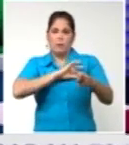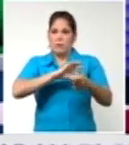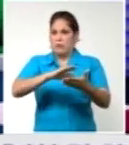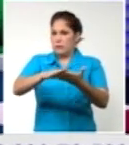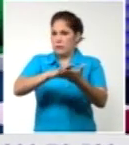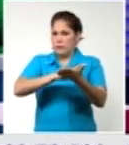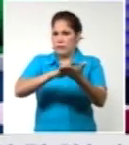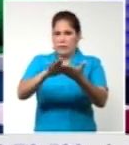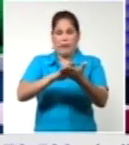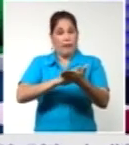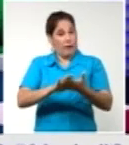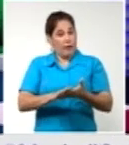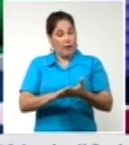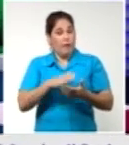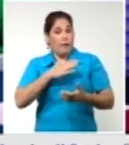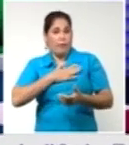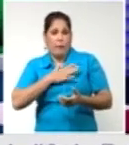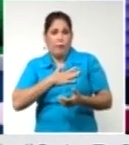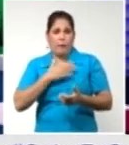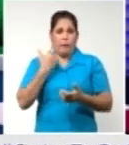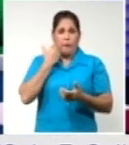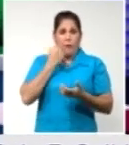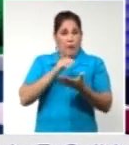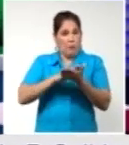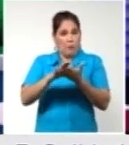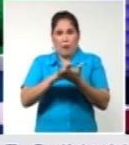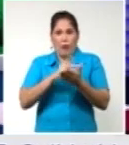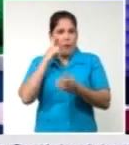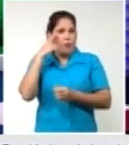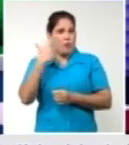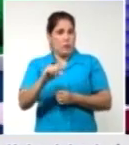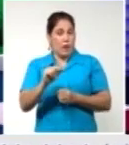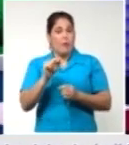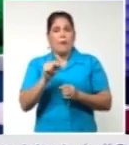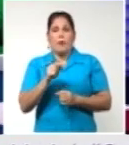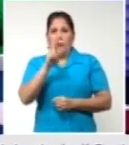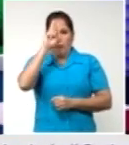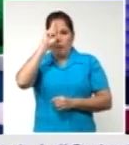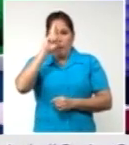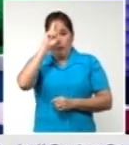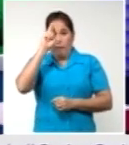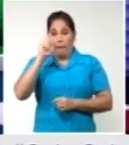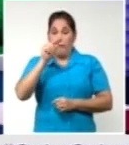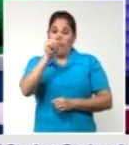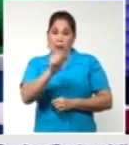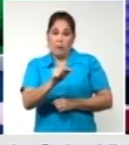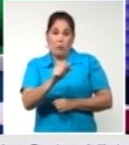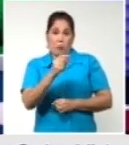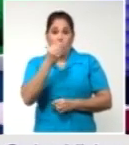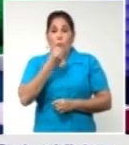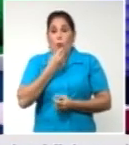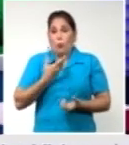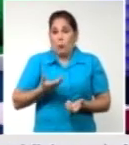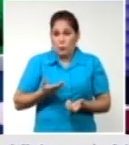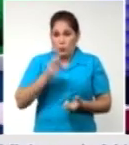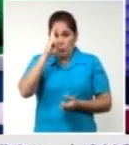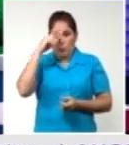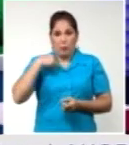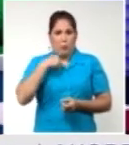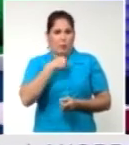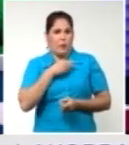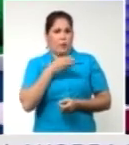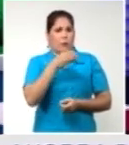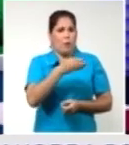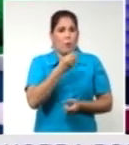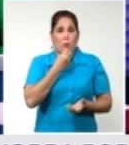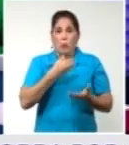yesterday, 15 are female, for 47.8% of all diagnosed cases, while